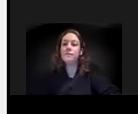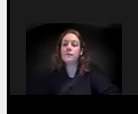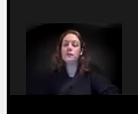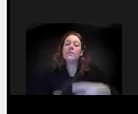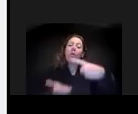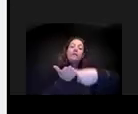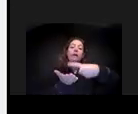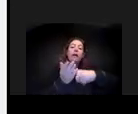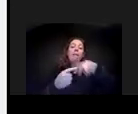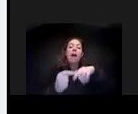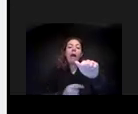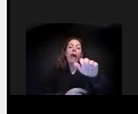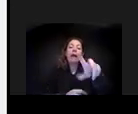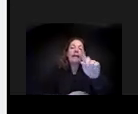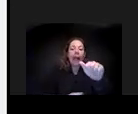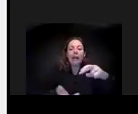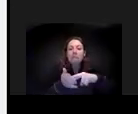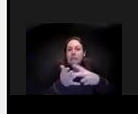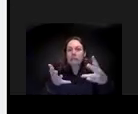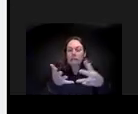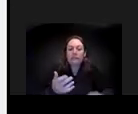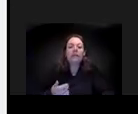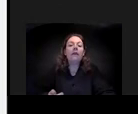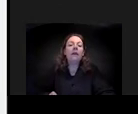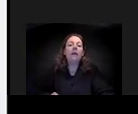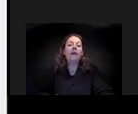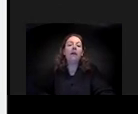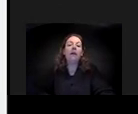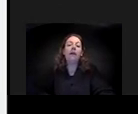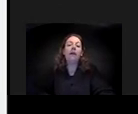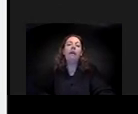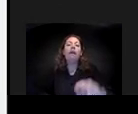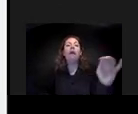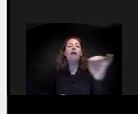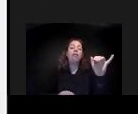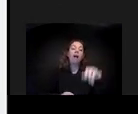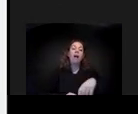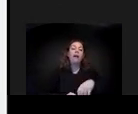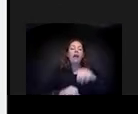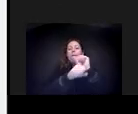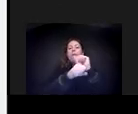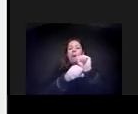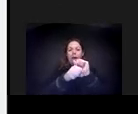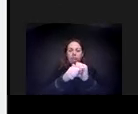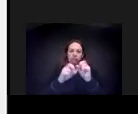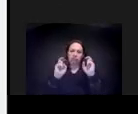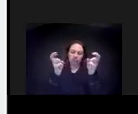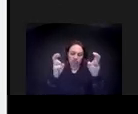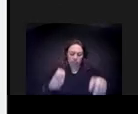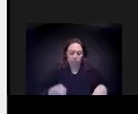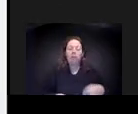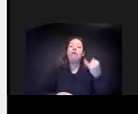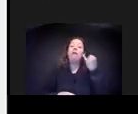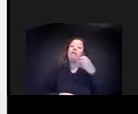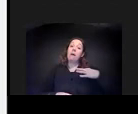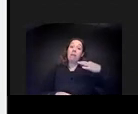needs a reasonable accommodation, either to apply for a job or to do the job that they were hired to do, that's